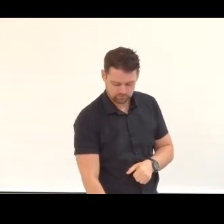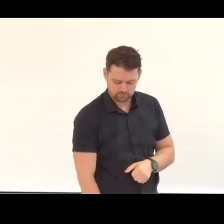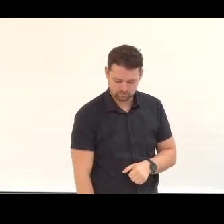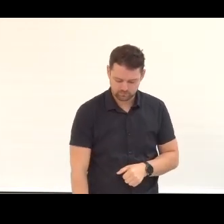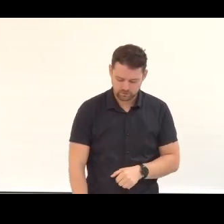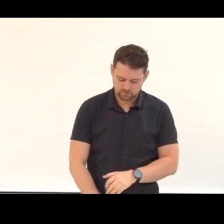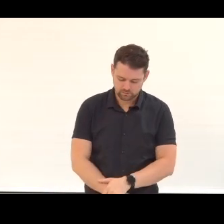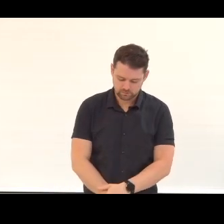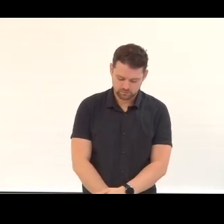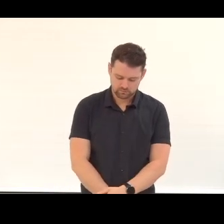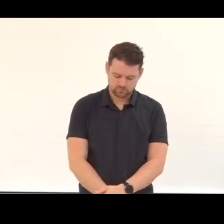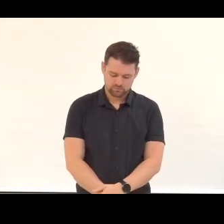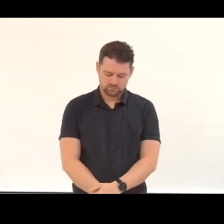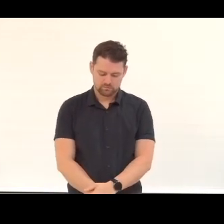on.